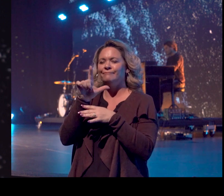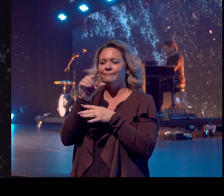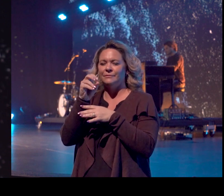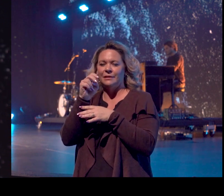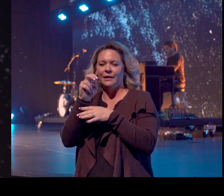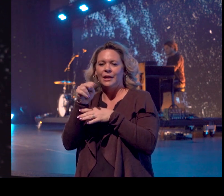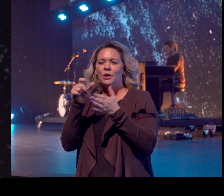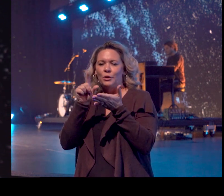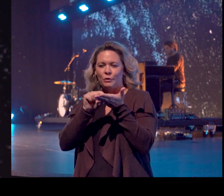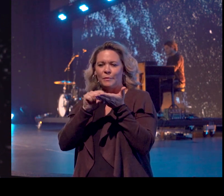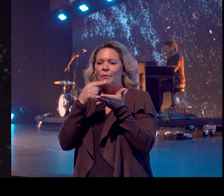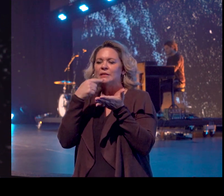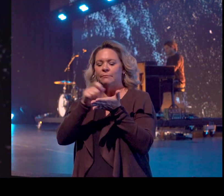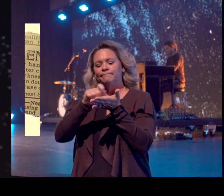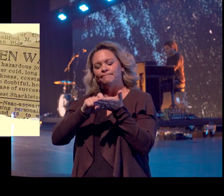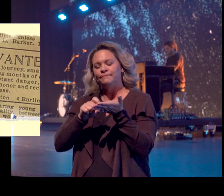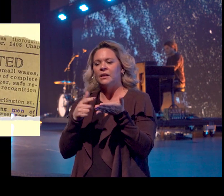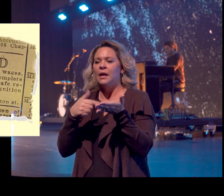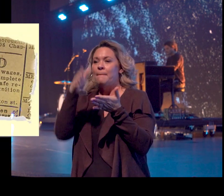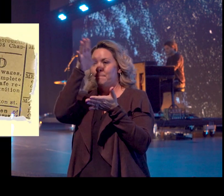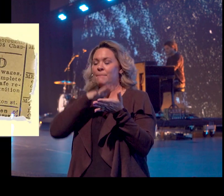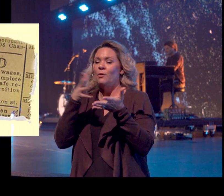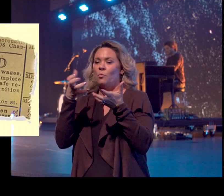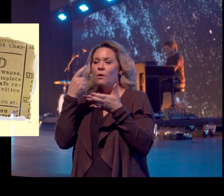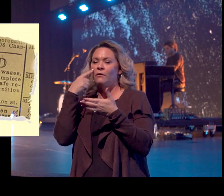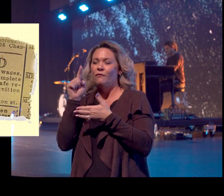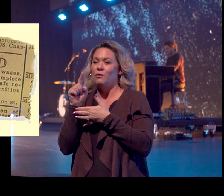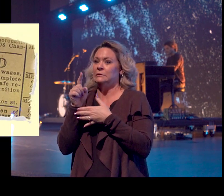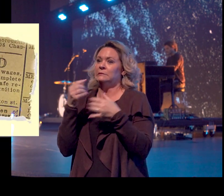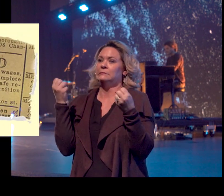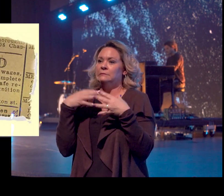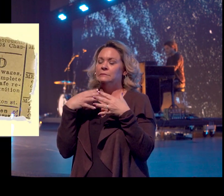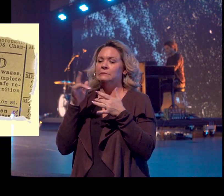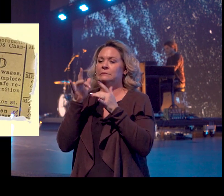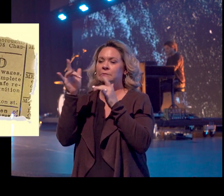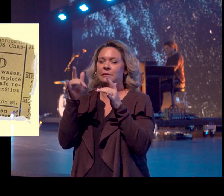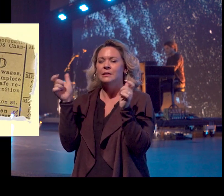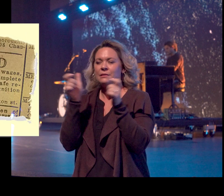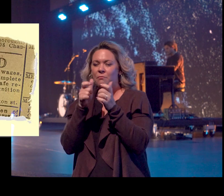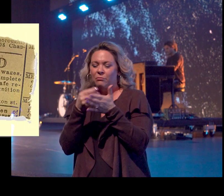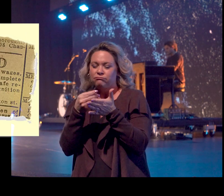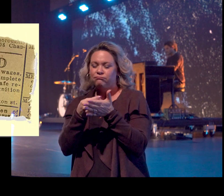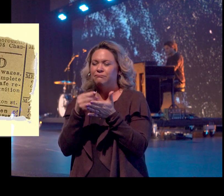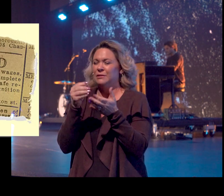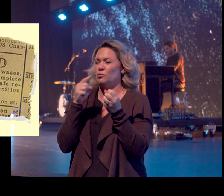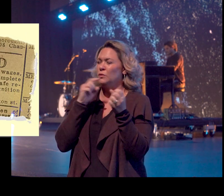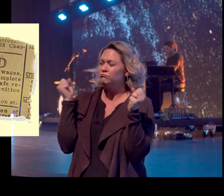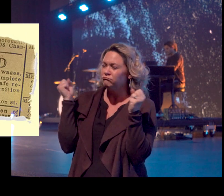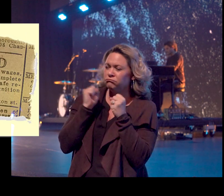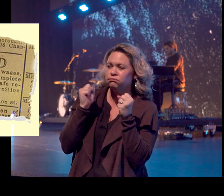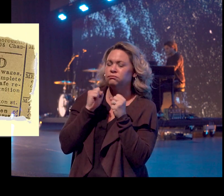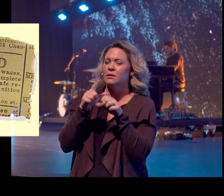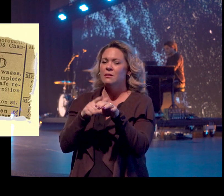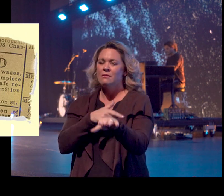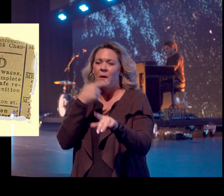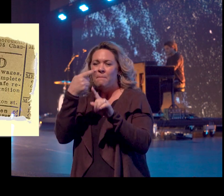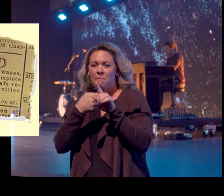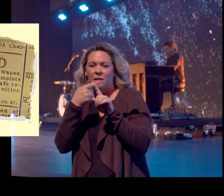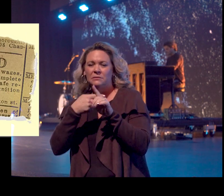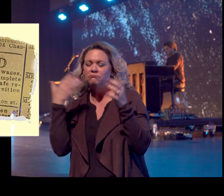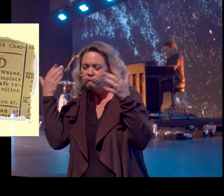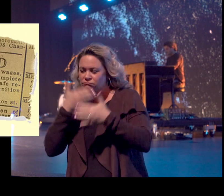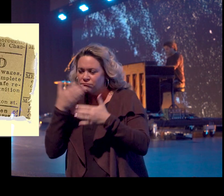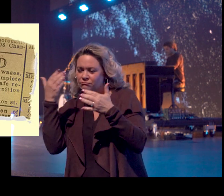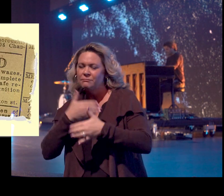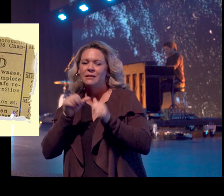newspaper that said this. Said, men wanted for hazardous journey. Small wages, bitter cold,